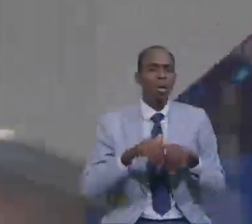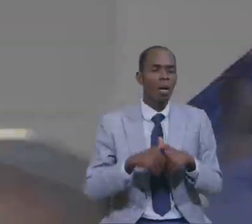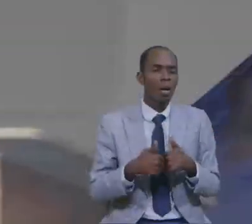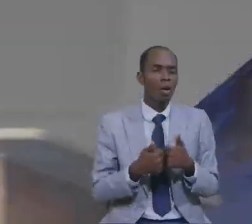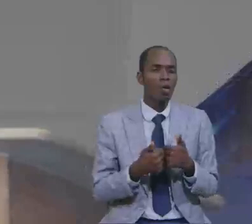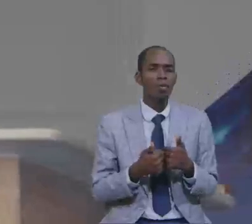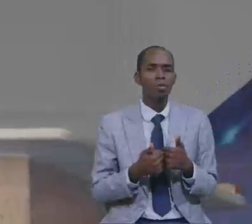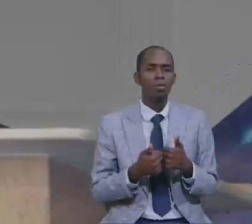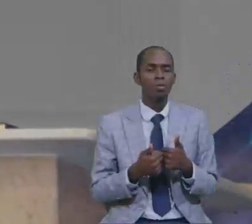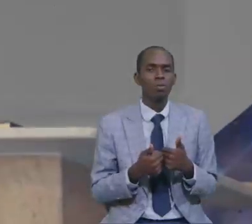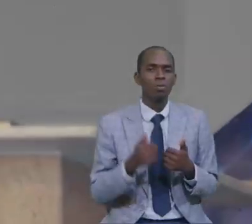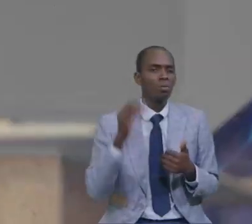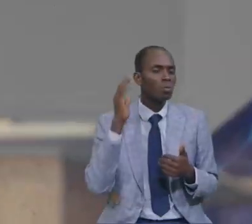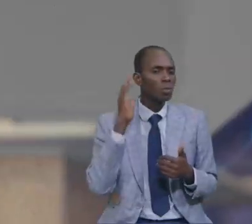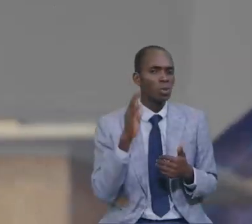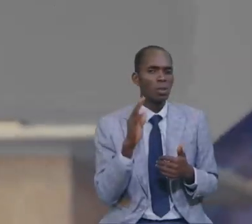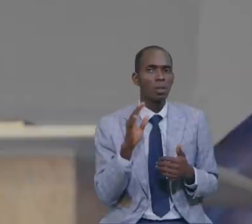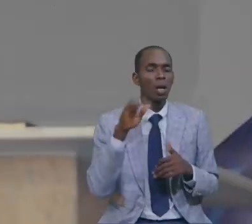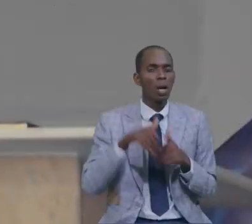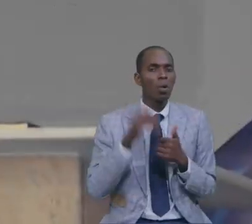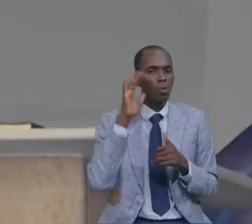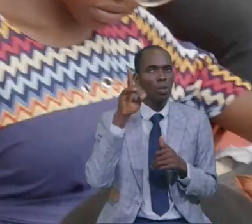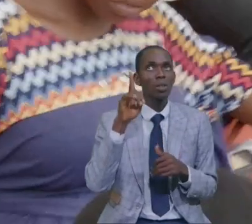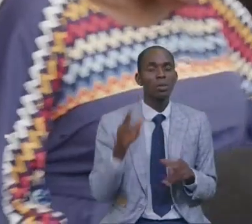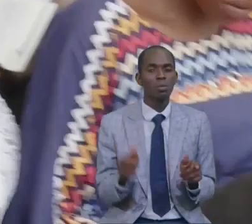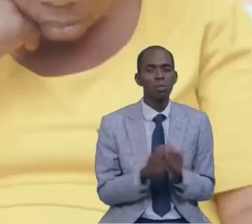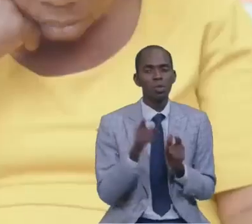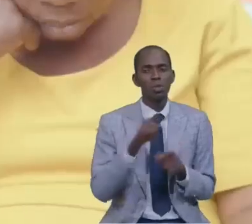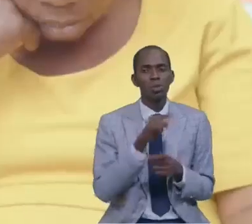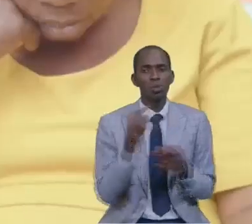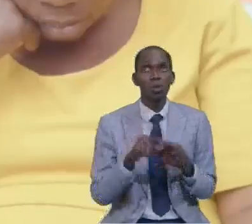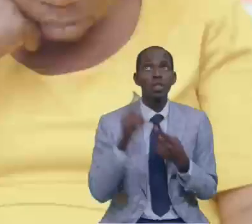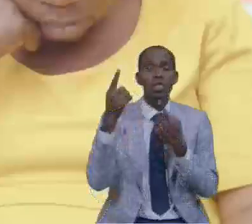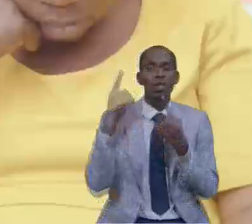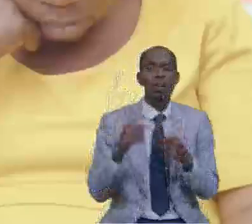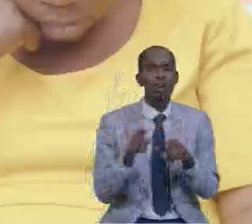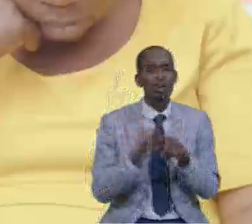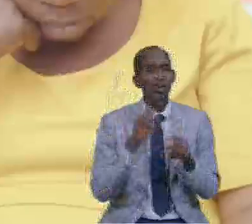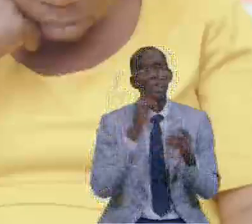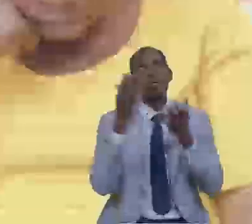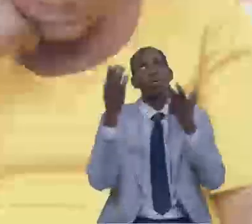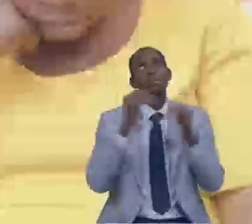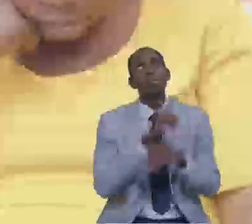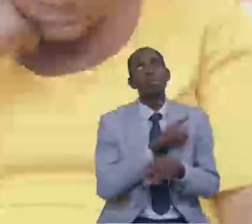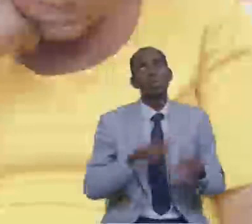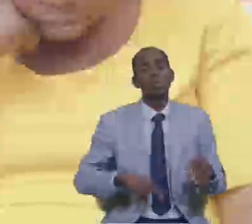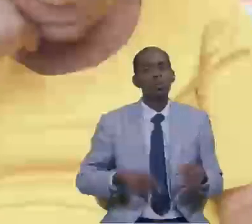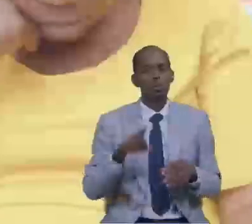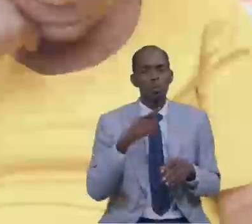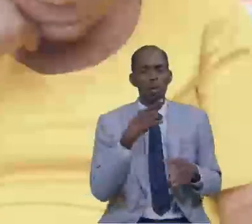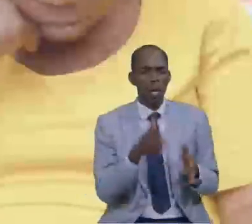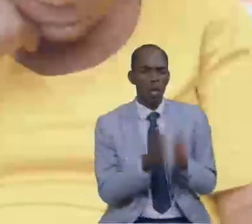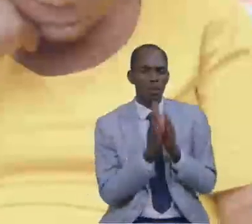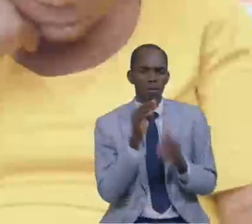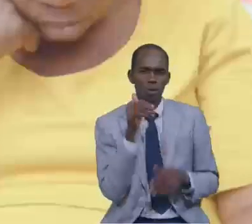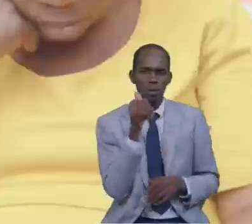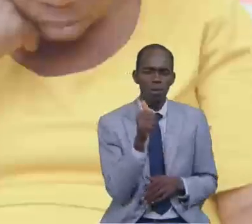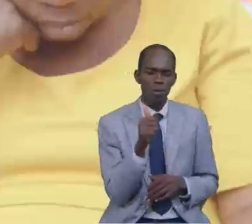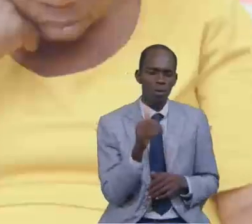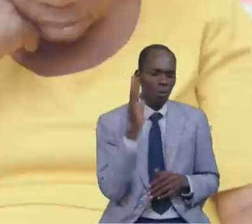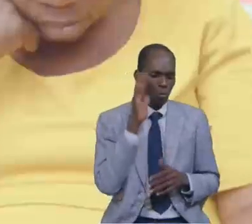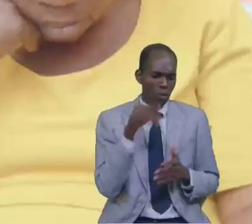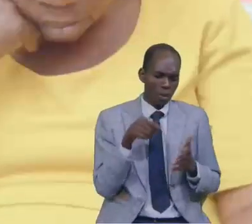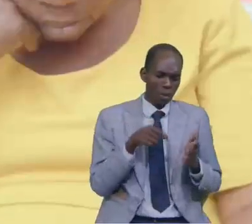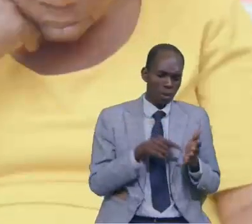be acceptable to him at his coming? Visualizing the Lord at his